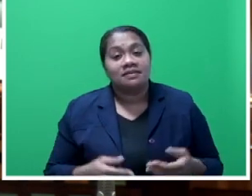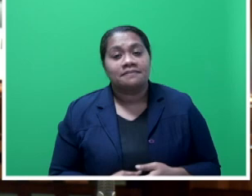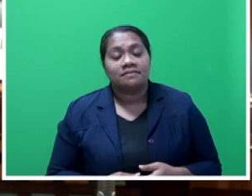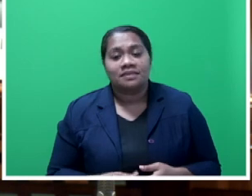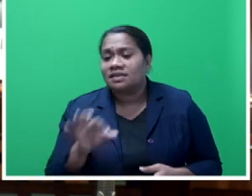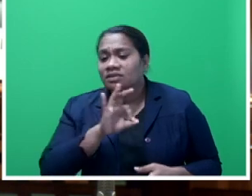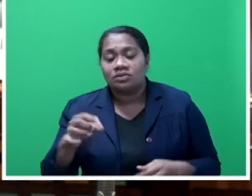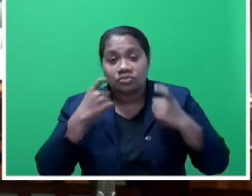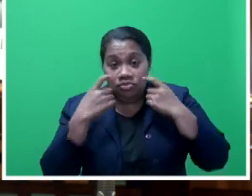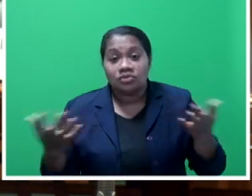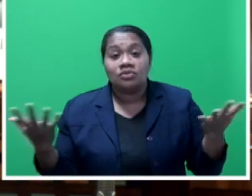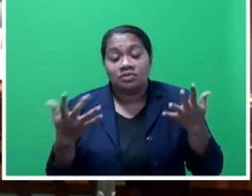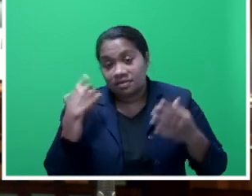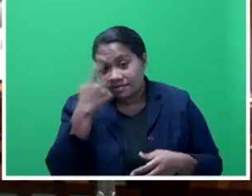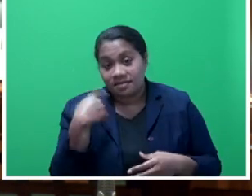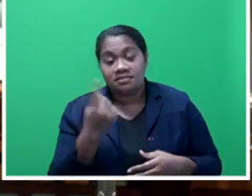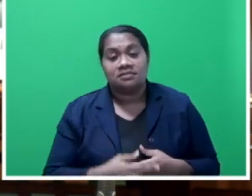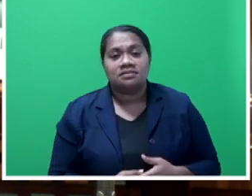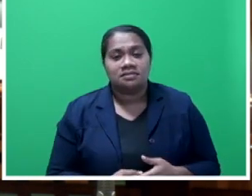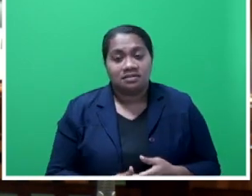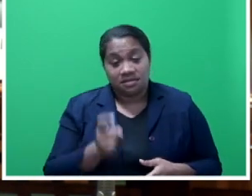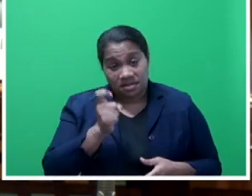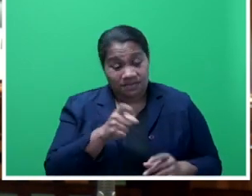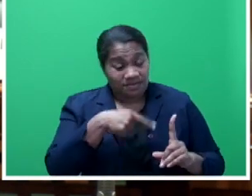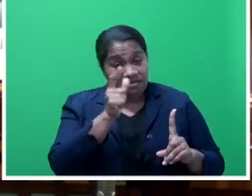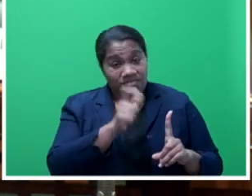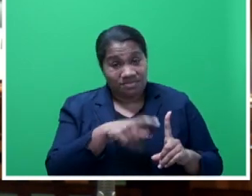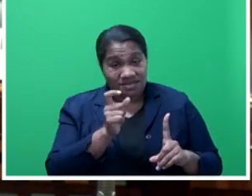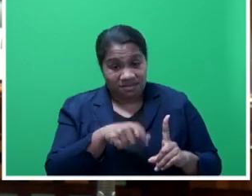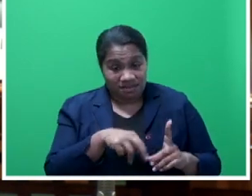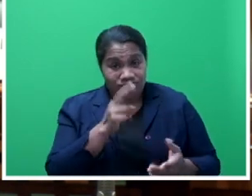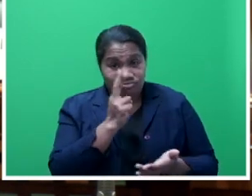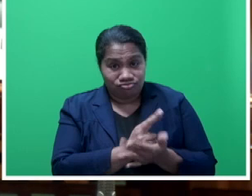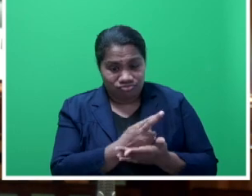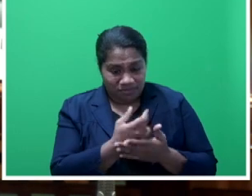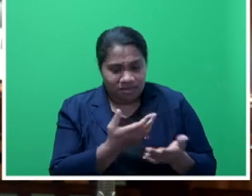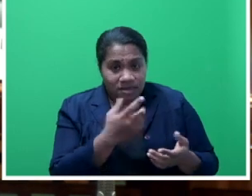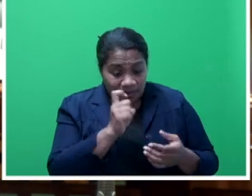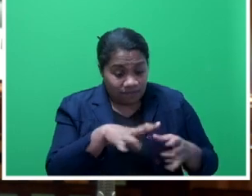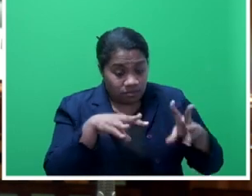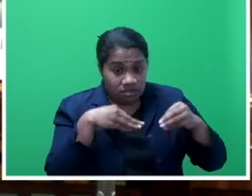face. If the person is genuine and has received rice